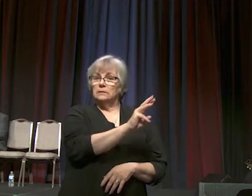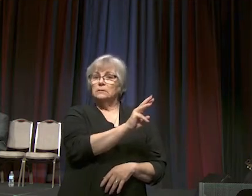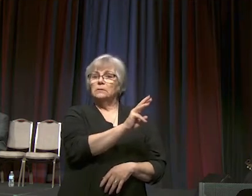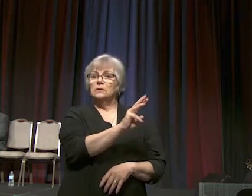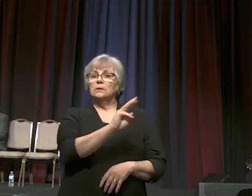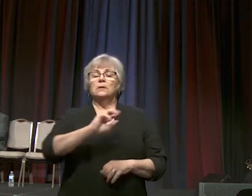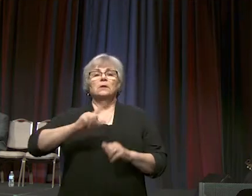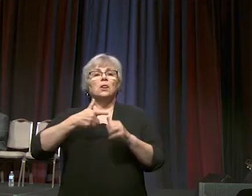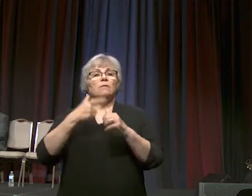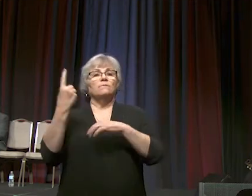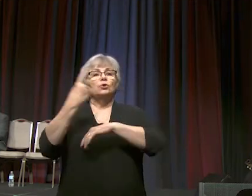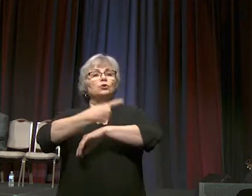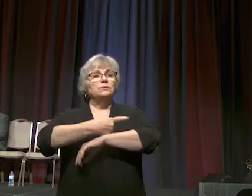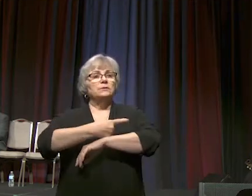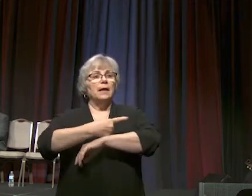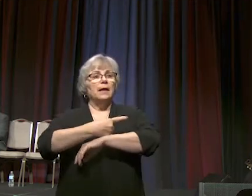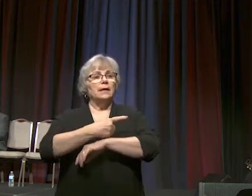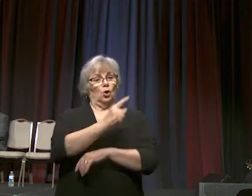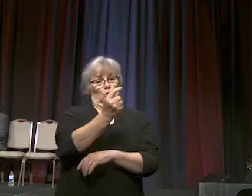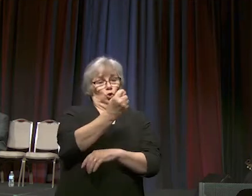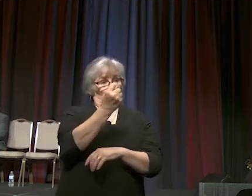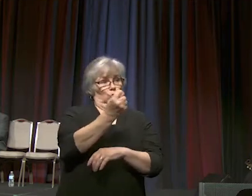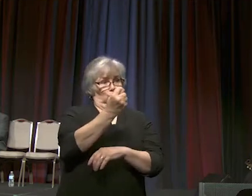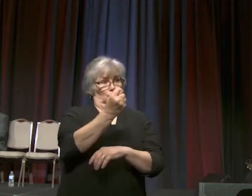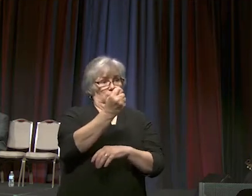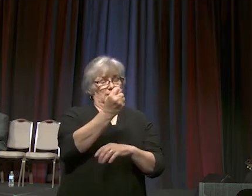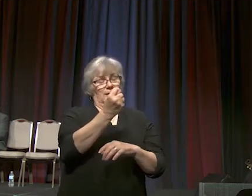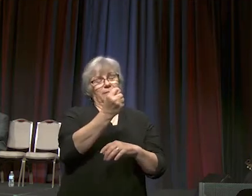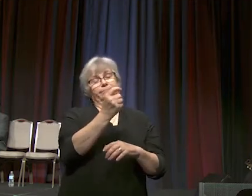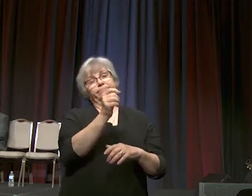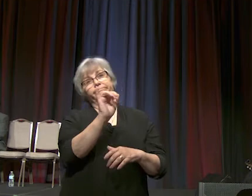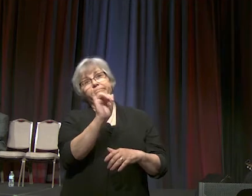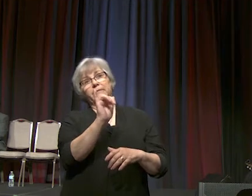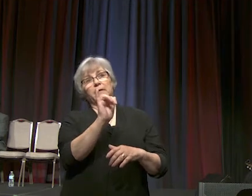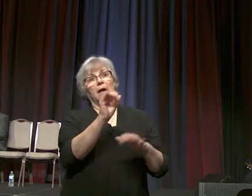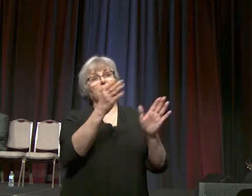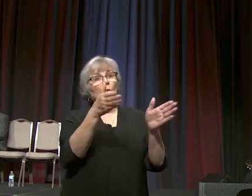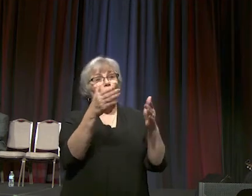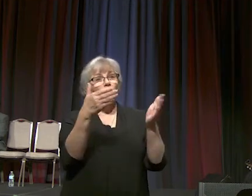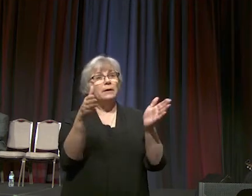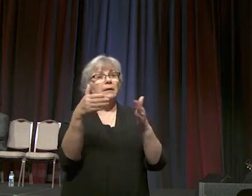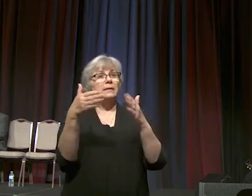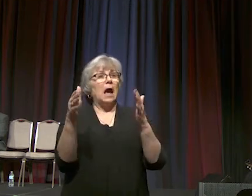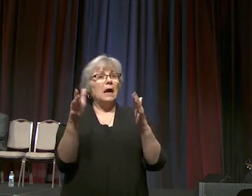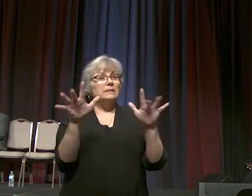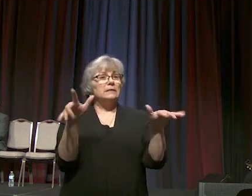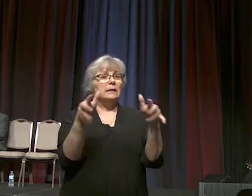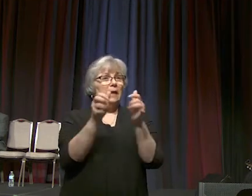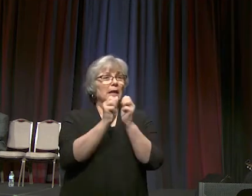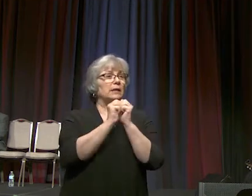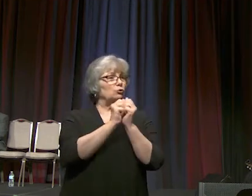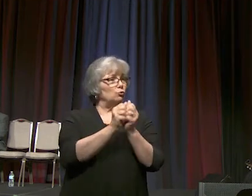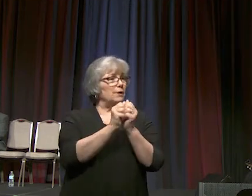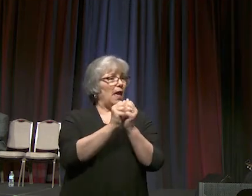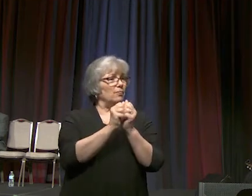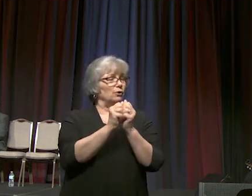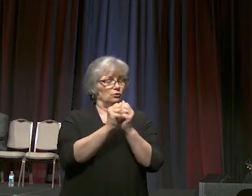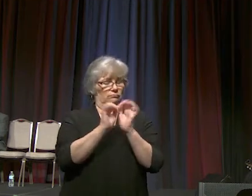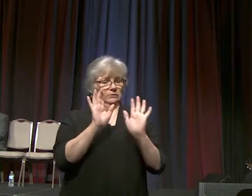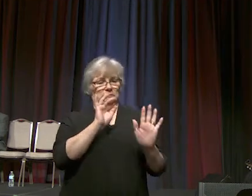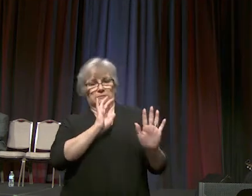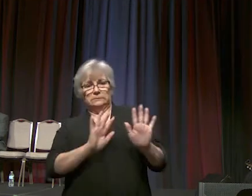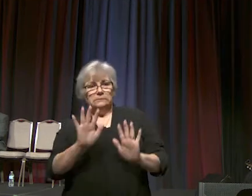The first day, on Tuesday, is sort of our organizing, getting together, getting our act together.